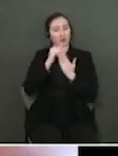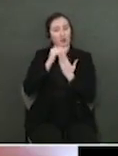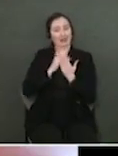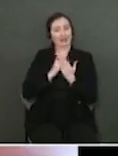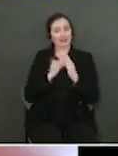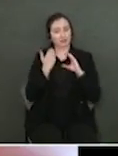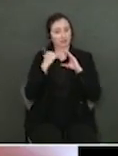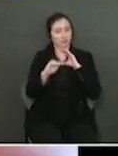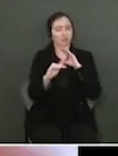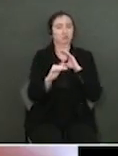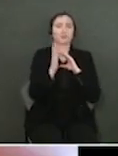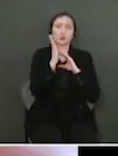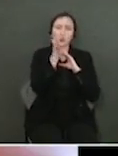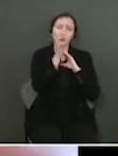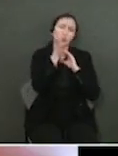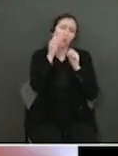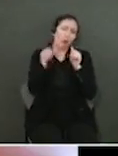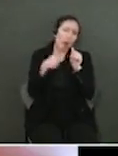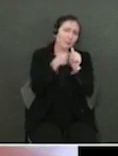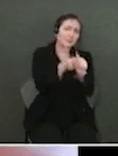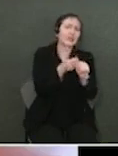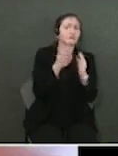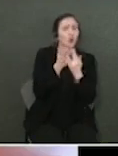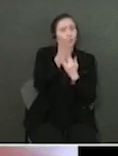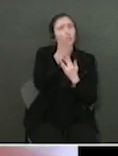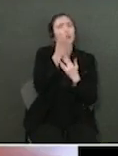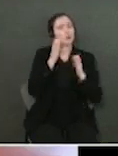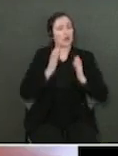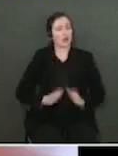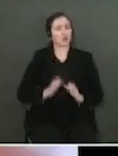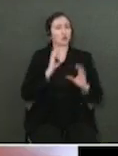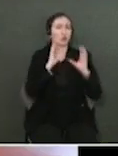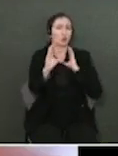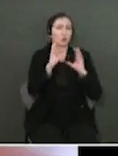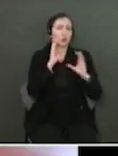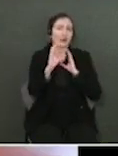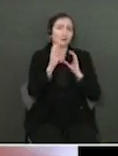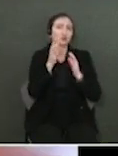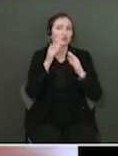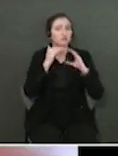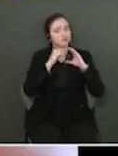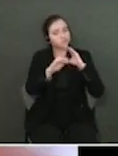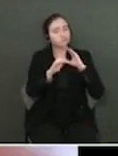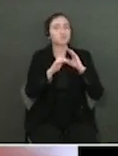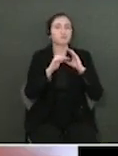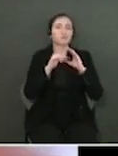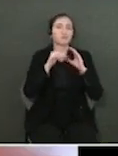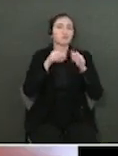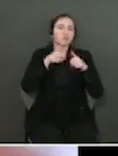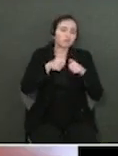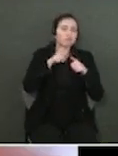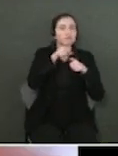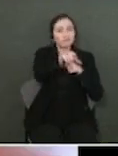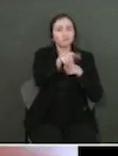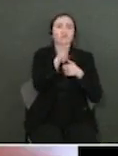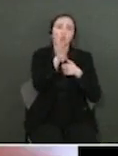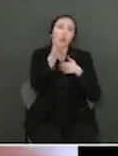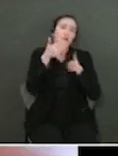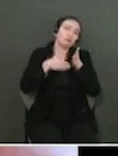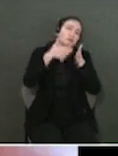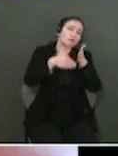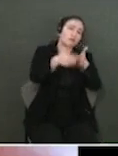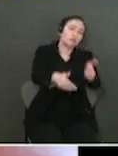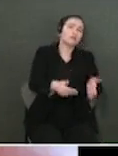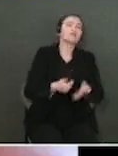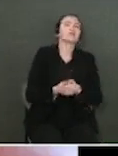update you through our customer communication channels as well regularly throughout this event. You've